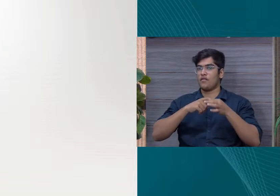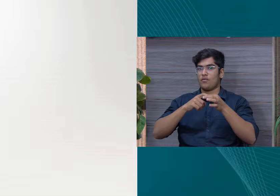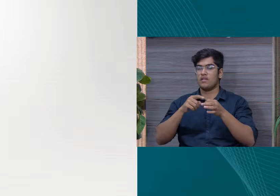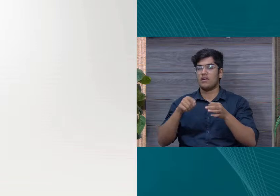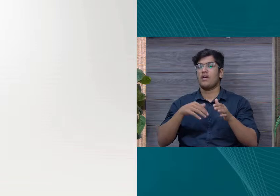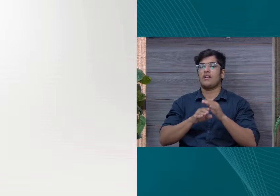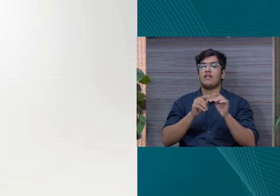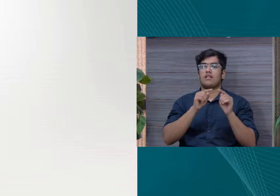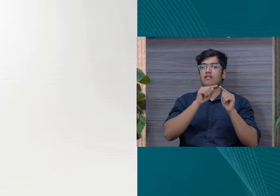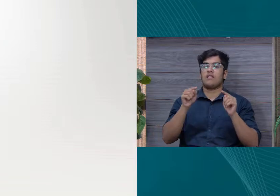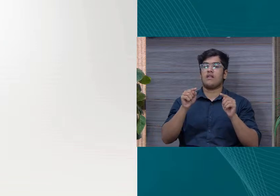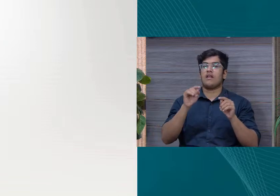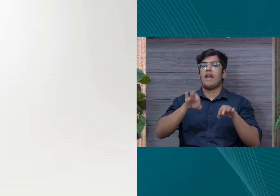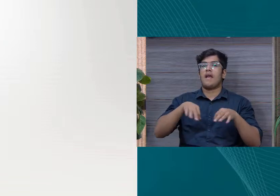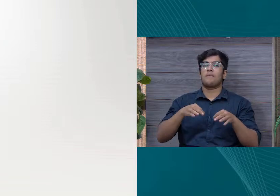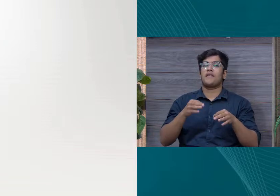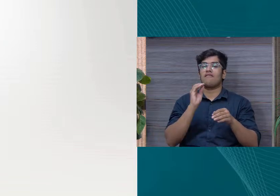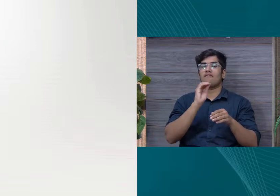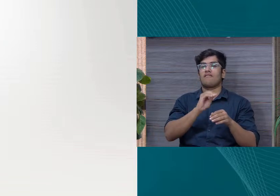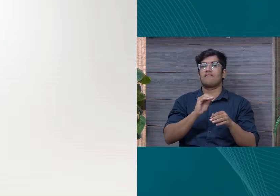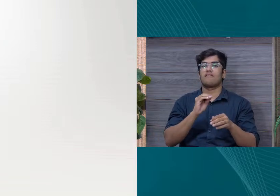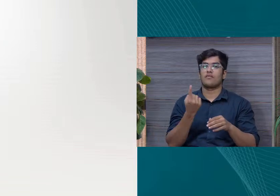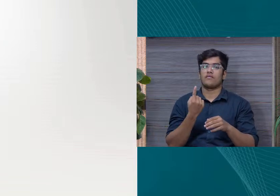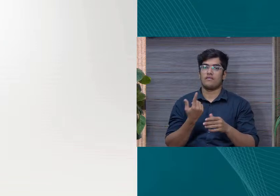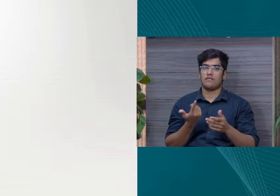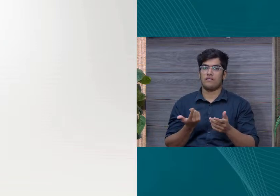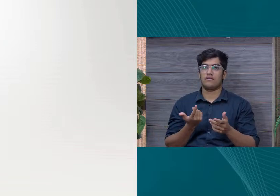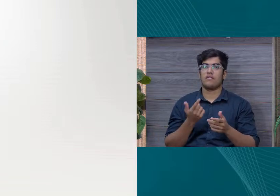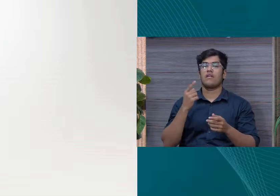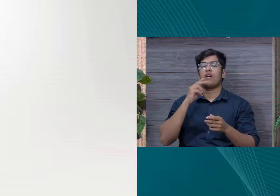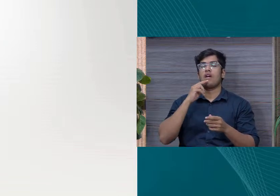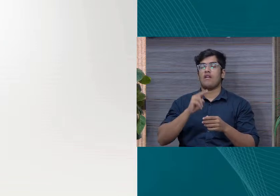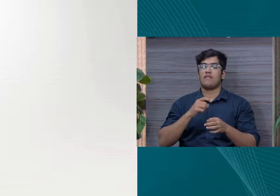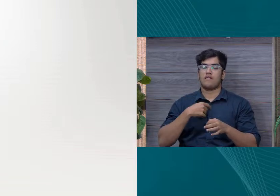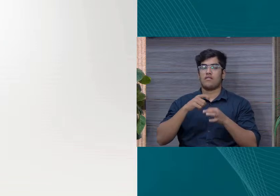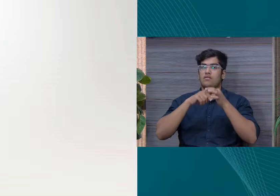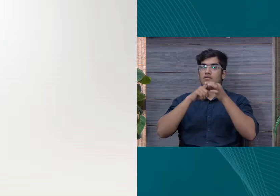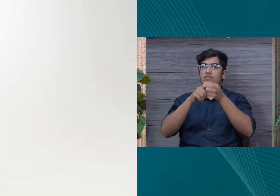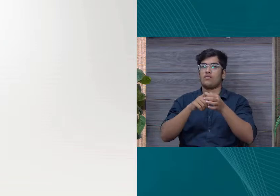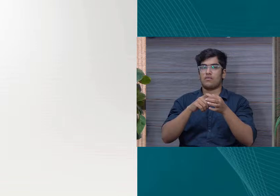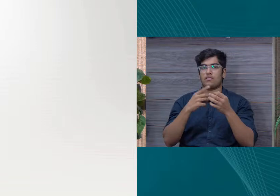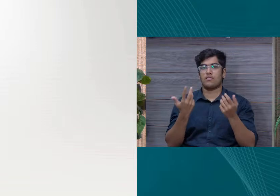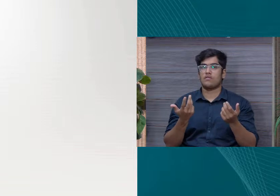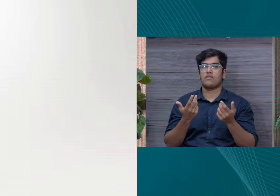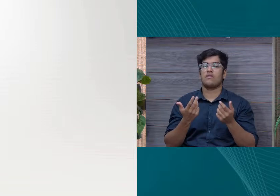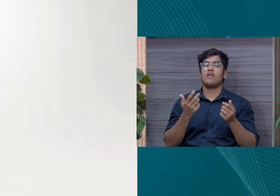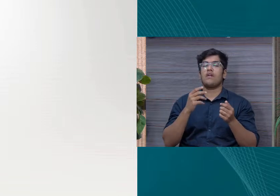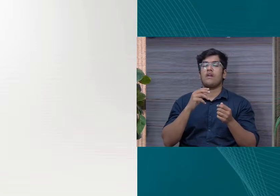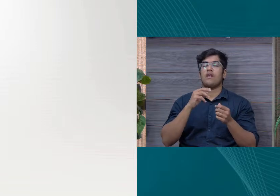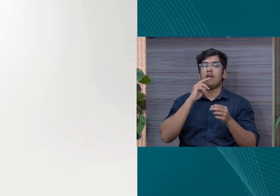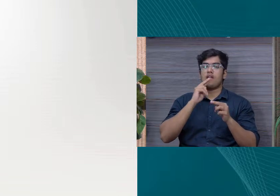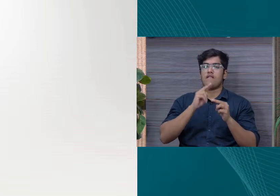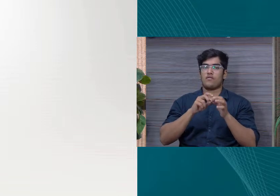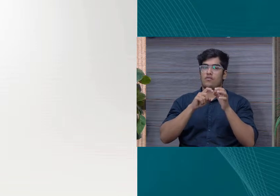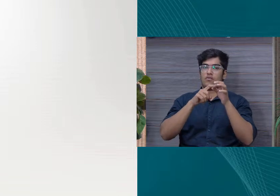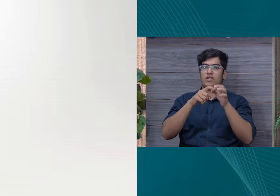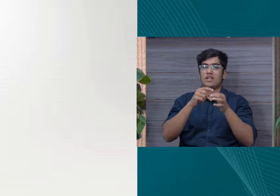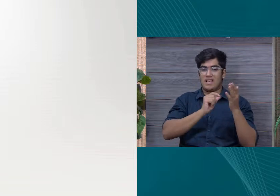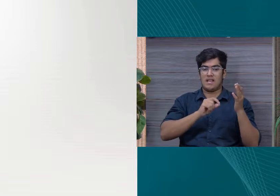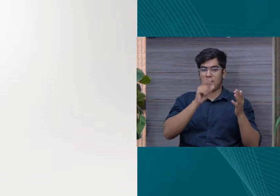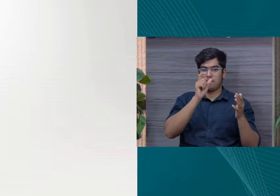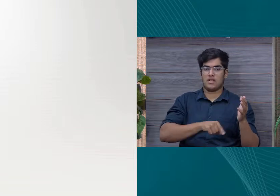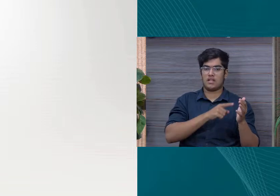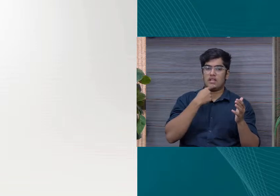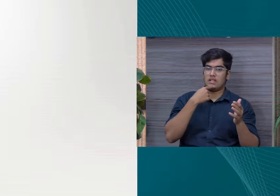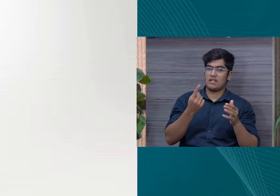the blanks. For example, what we can do is, according to the author, Mr. Gessler was a dash shoemaker. So the answer will be